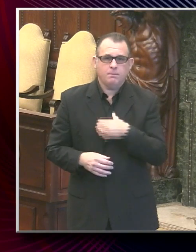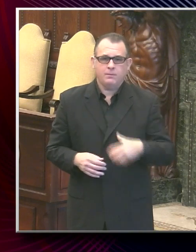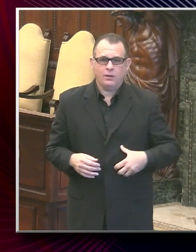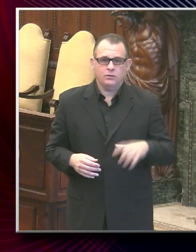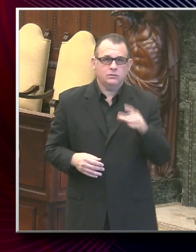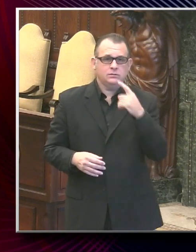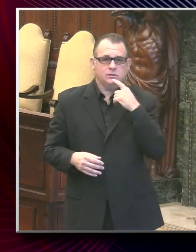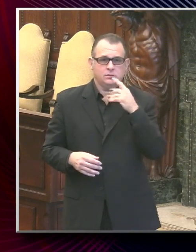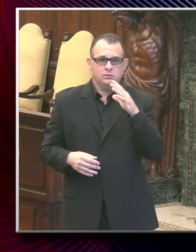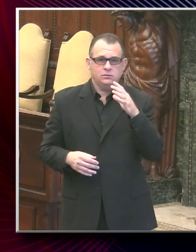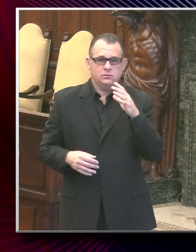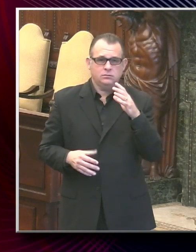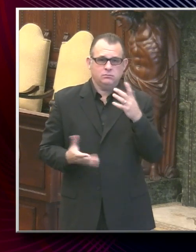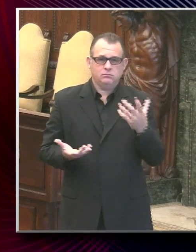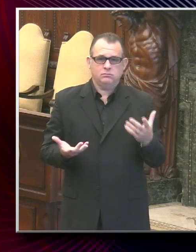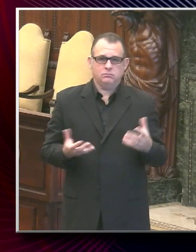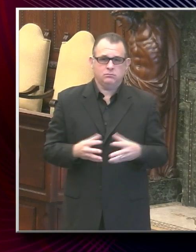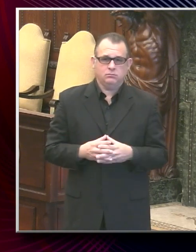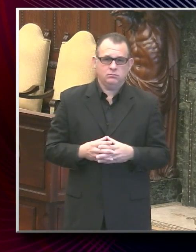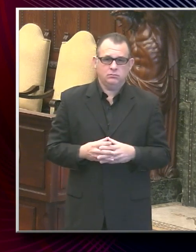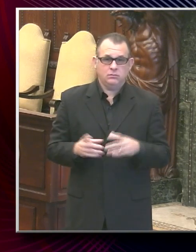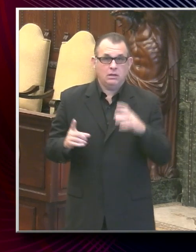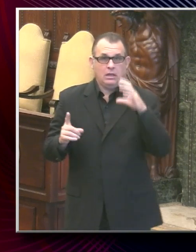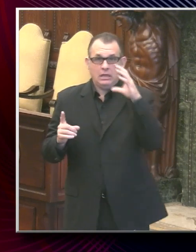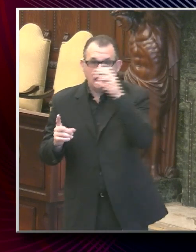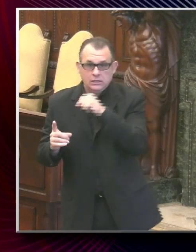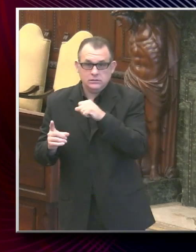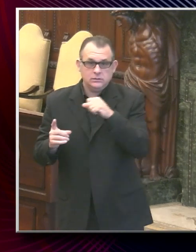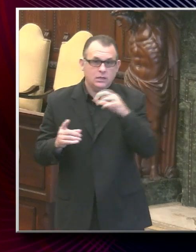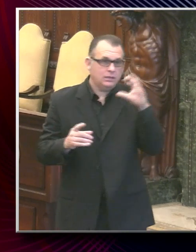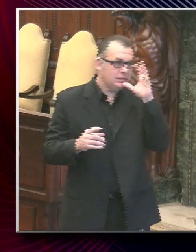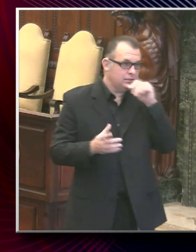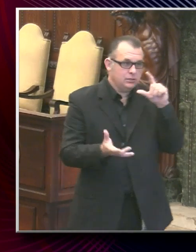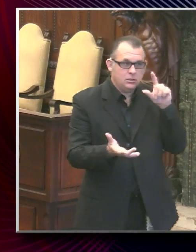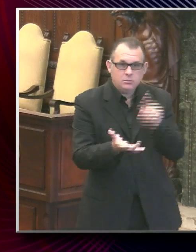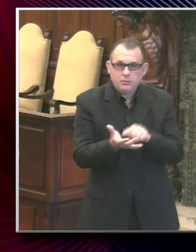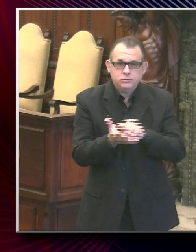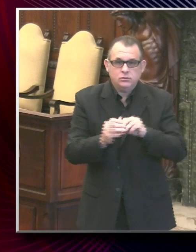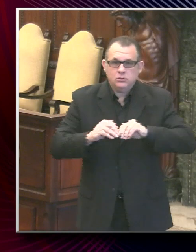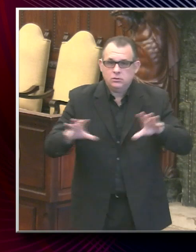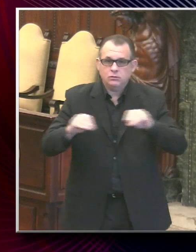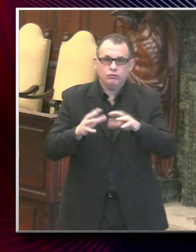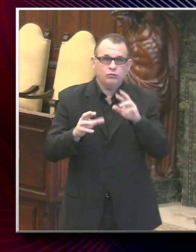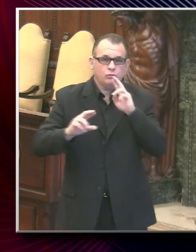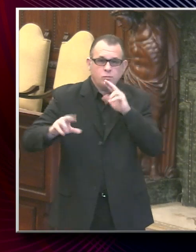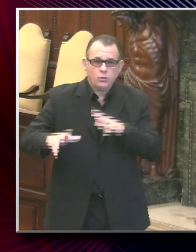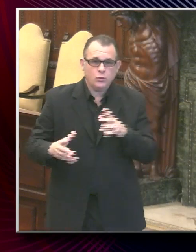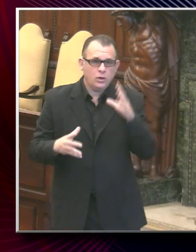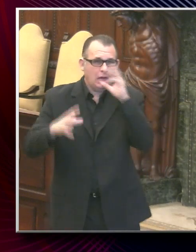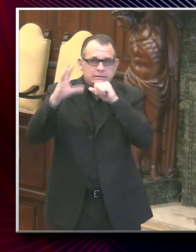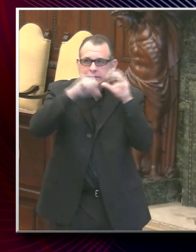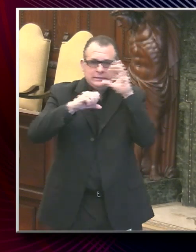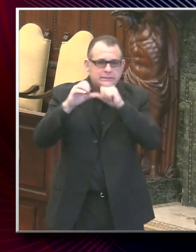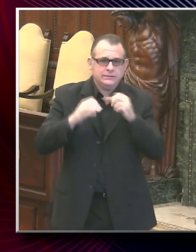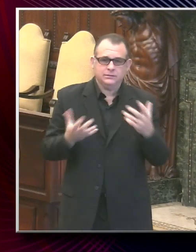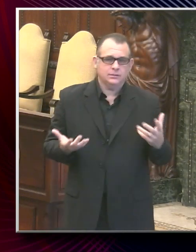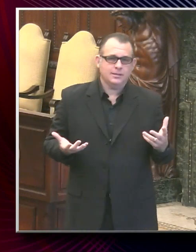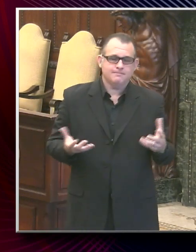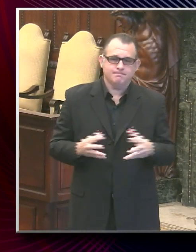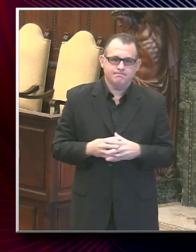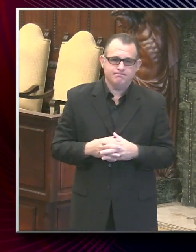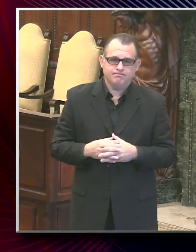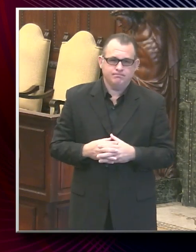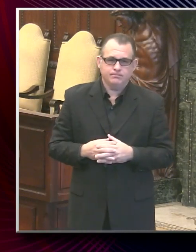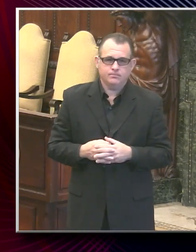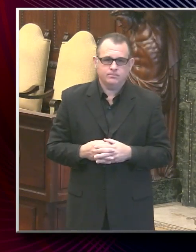There's speculation, anonymous speculation, which is pretty much worthless unless people are willing to say who they are when they're speculating.